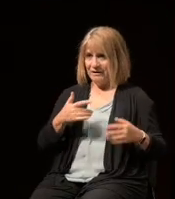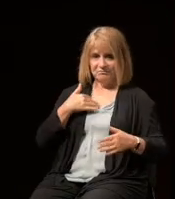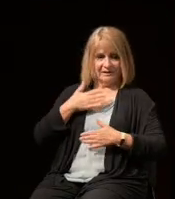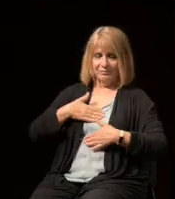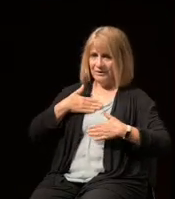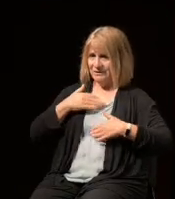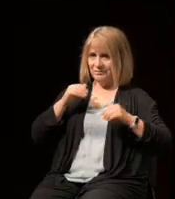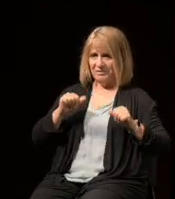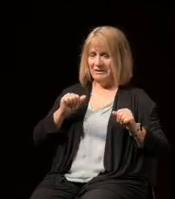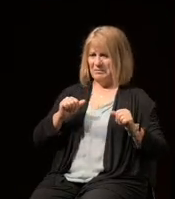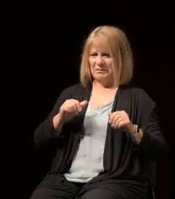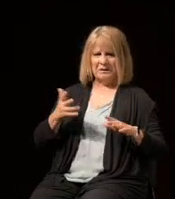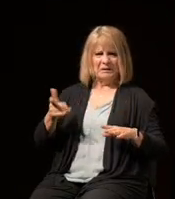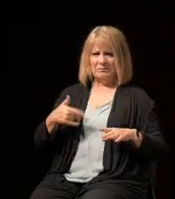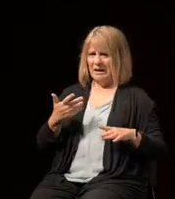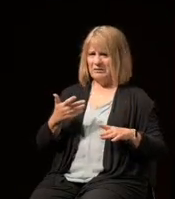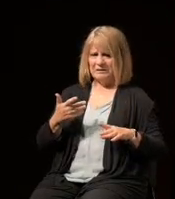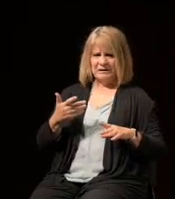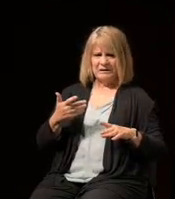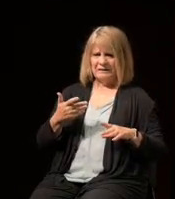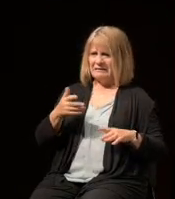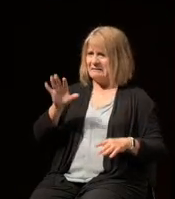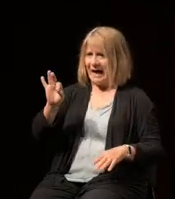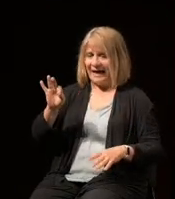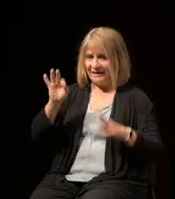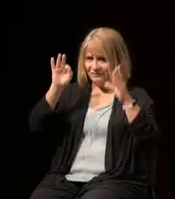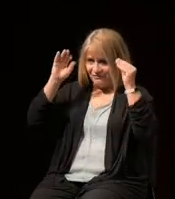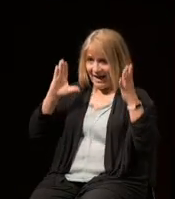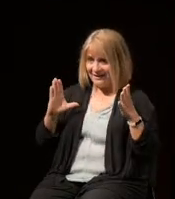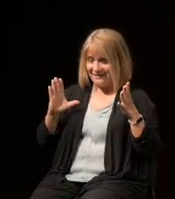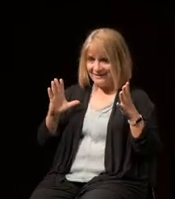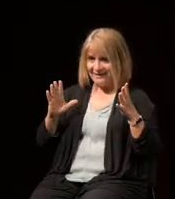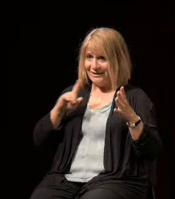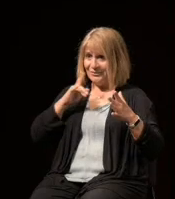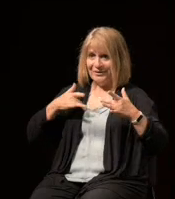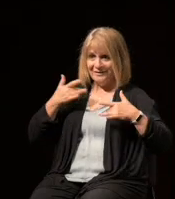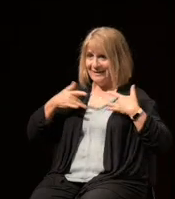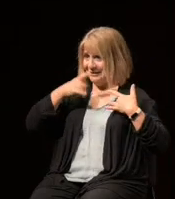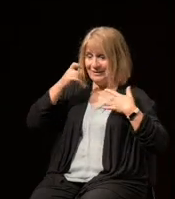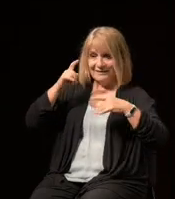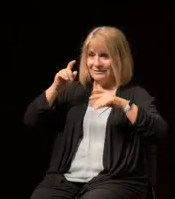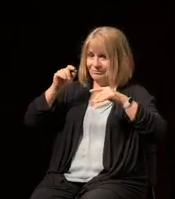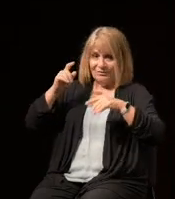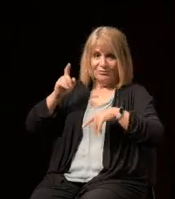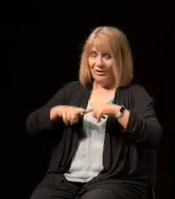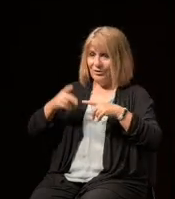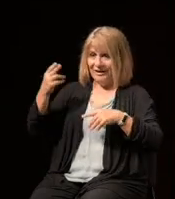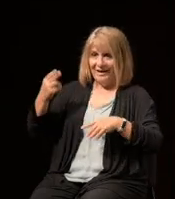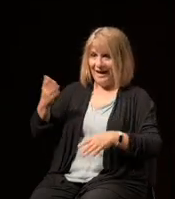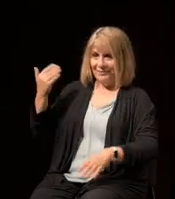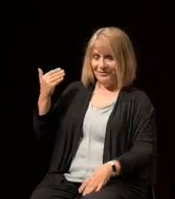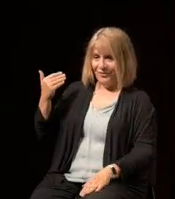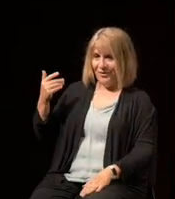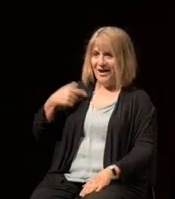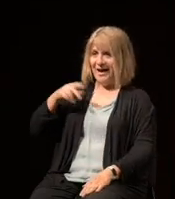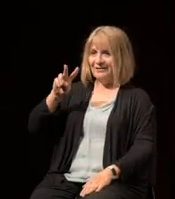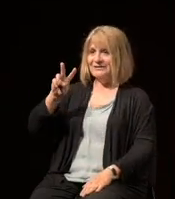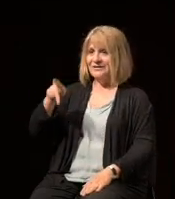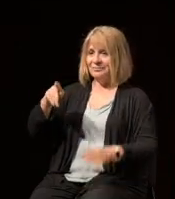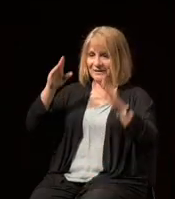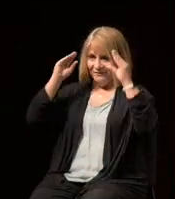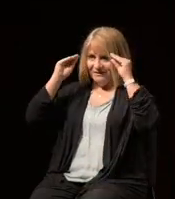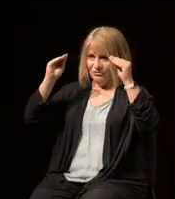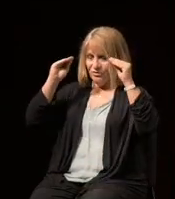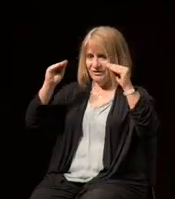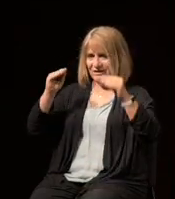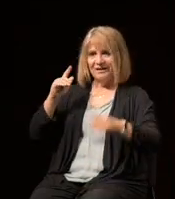was like 9 faculty. We were excited because we hadn't been able to hire. I had been a vice president of instruction, so you know that was